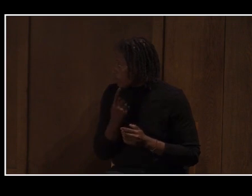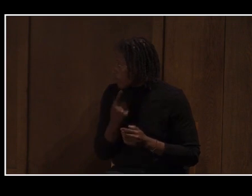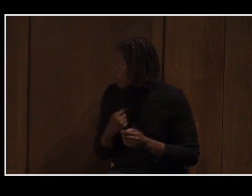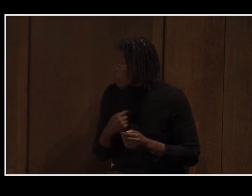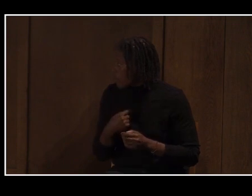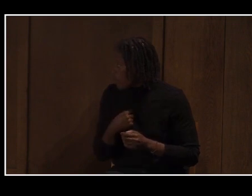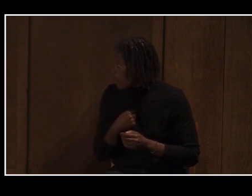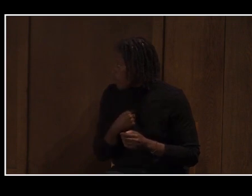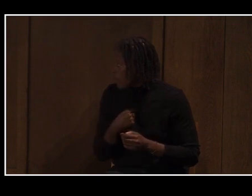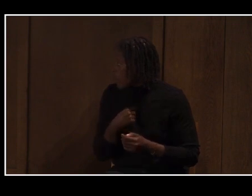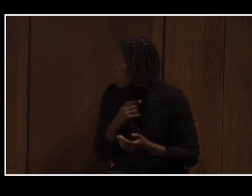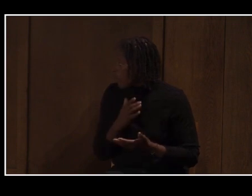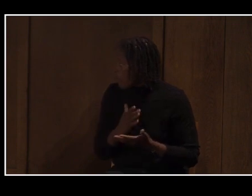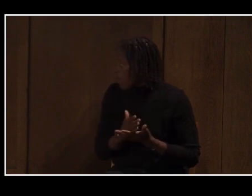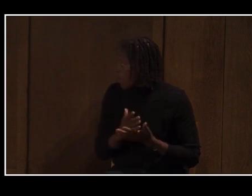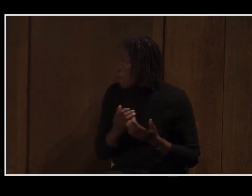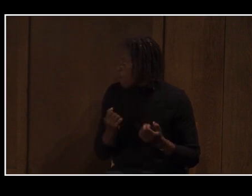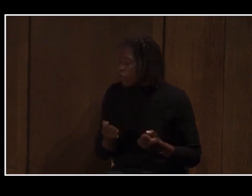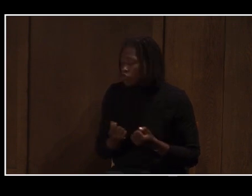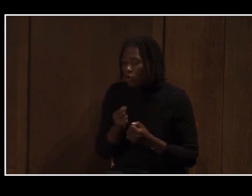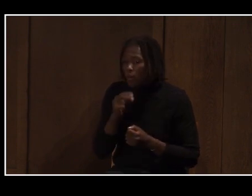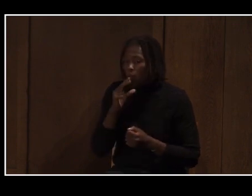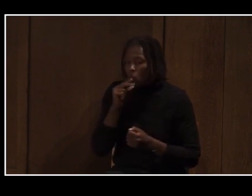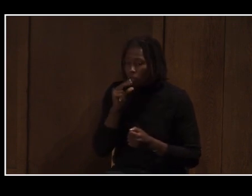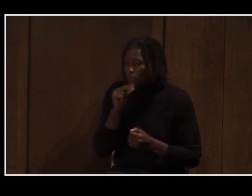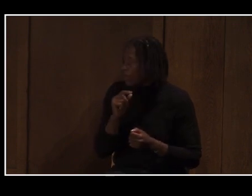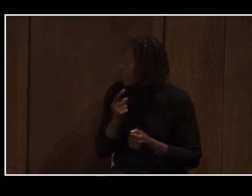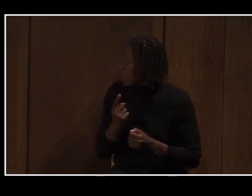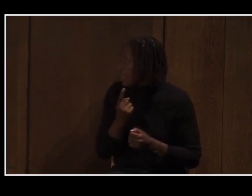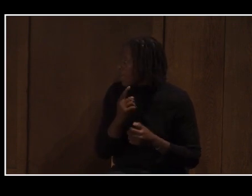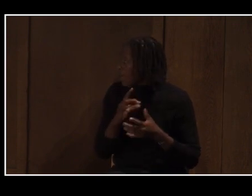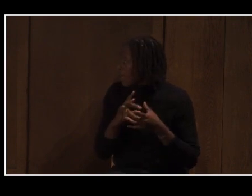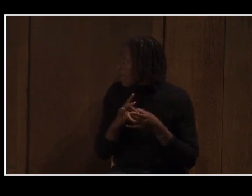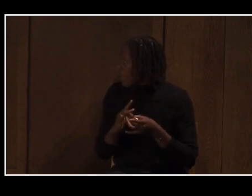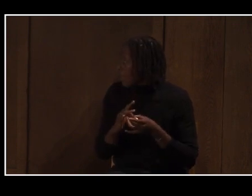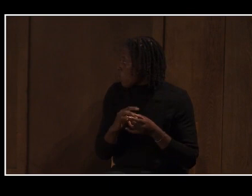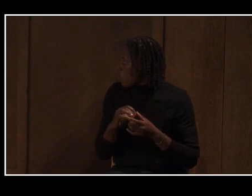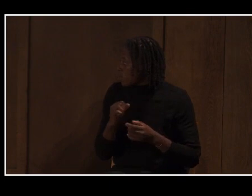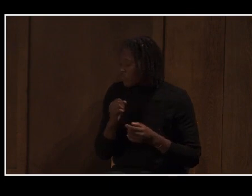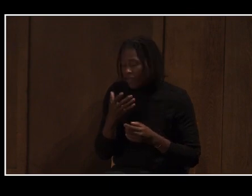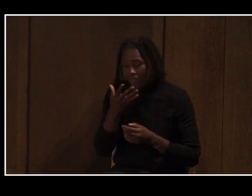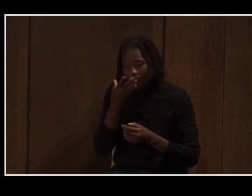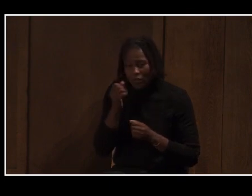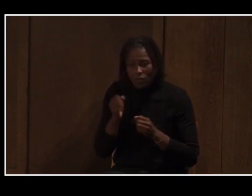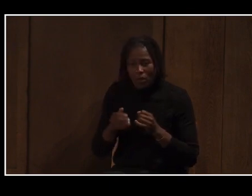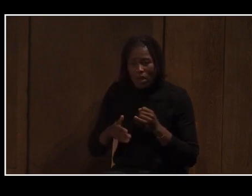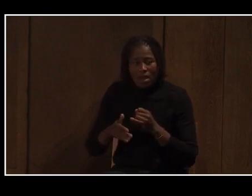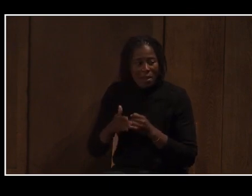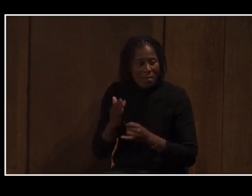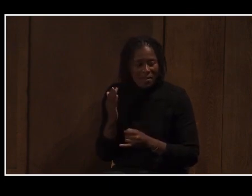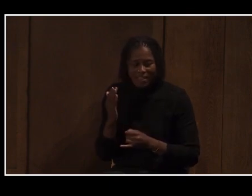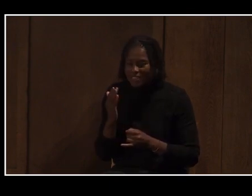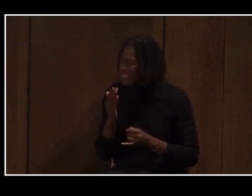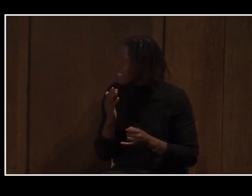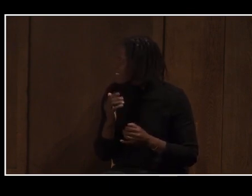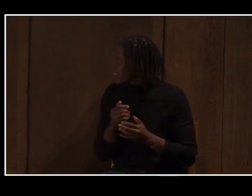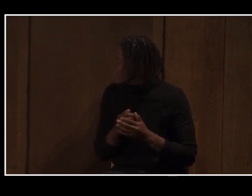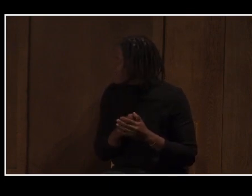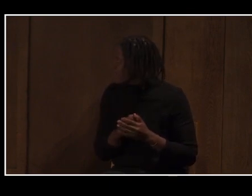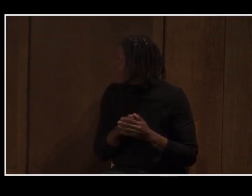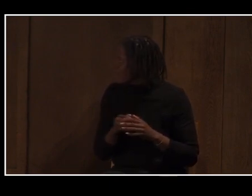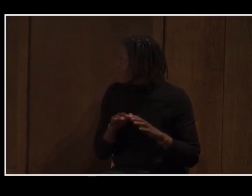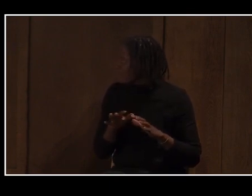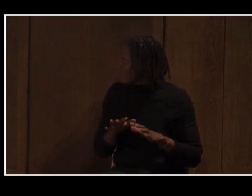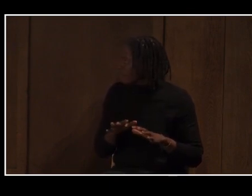I am the strongest whisper that ever came close. Enter the ego, eject to my dose. Forget your limits, I'm a limitless foe. When the limits are higher, when you feel